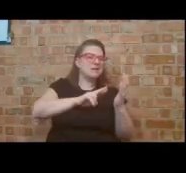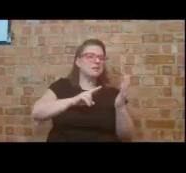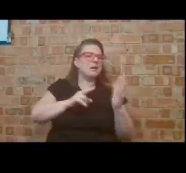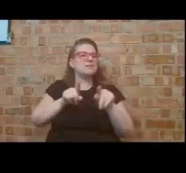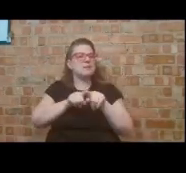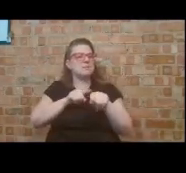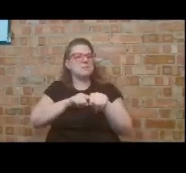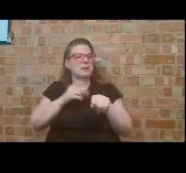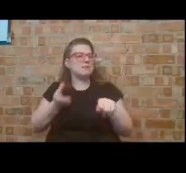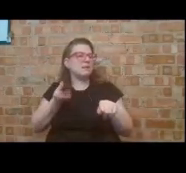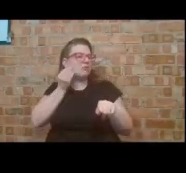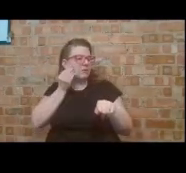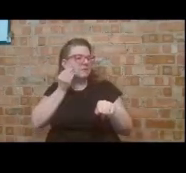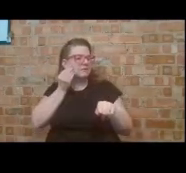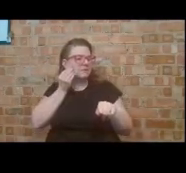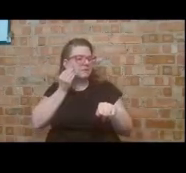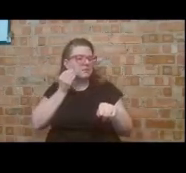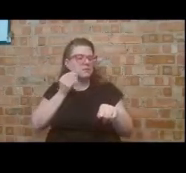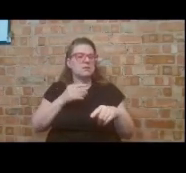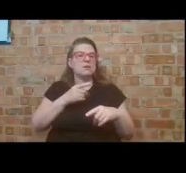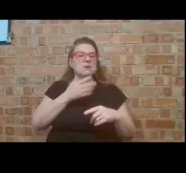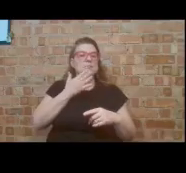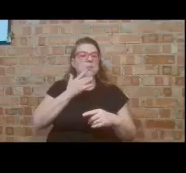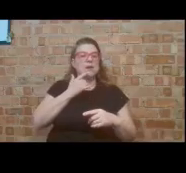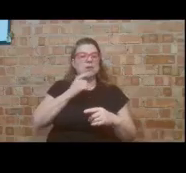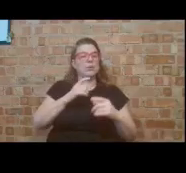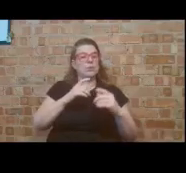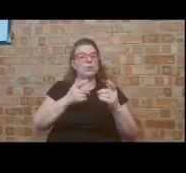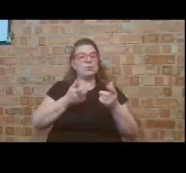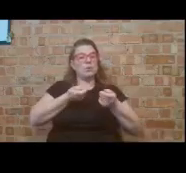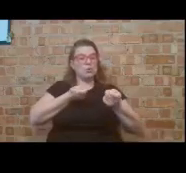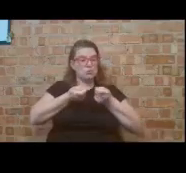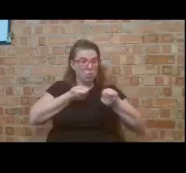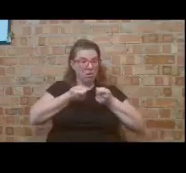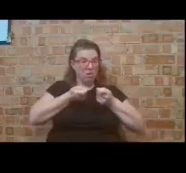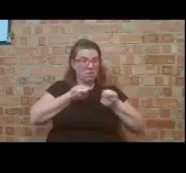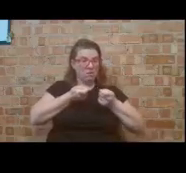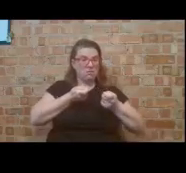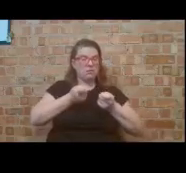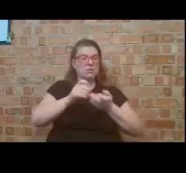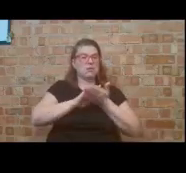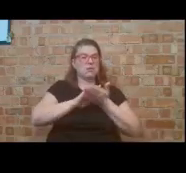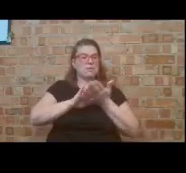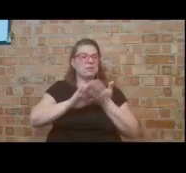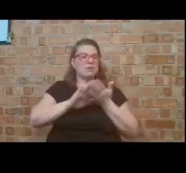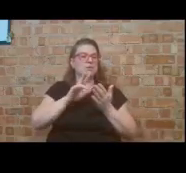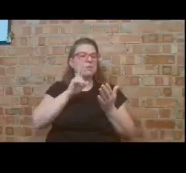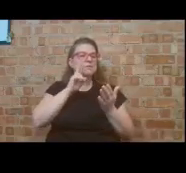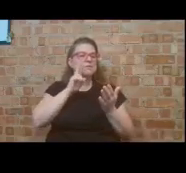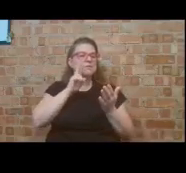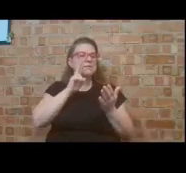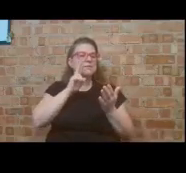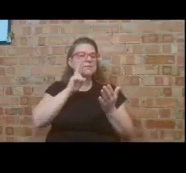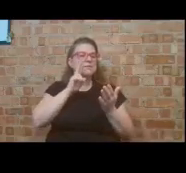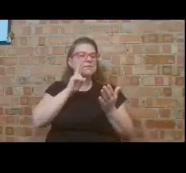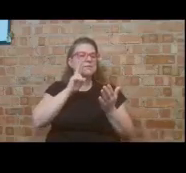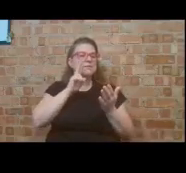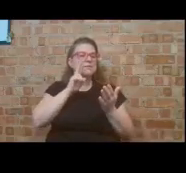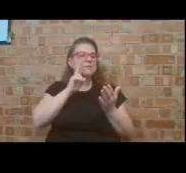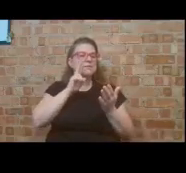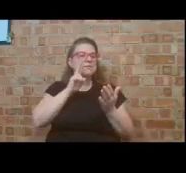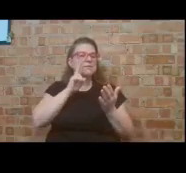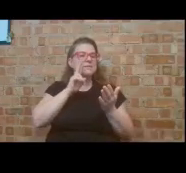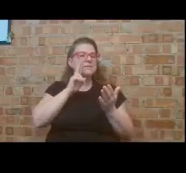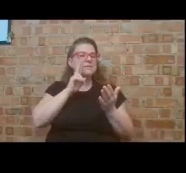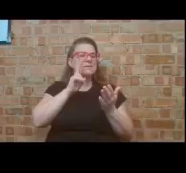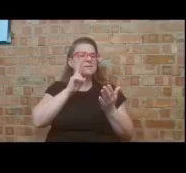here. But when you turn on show controller, you'll see that there'll be a little. It's like a target.